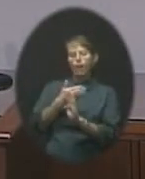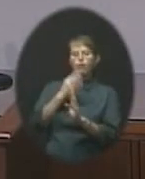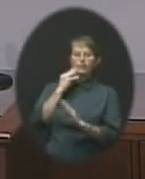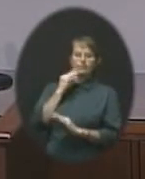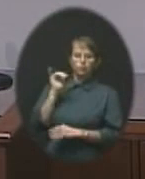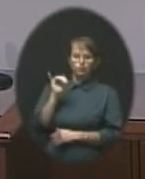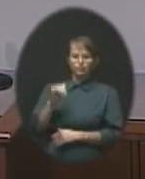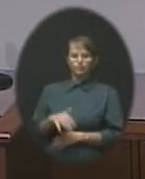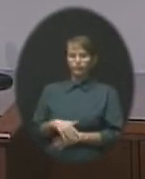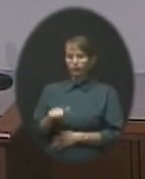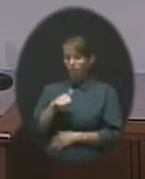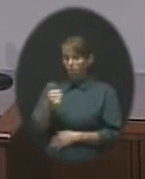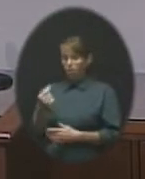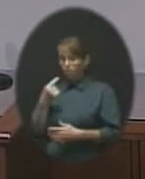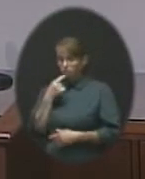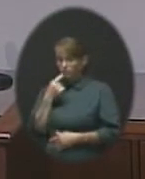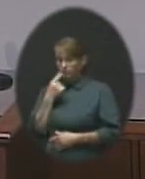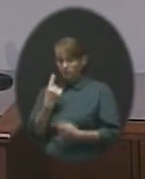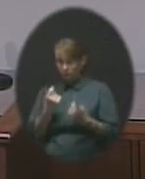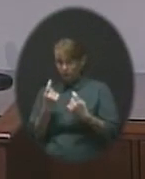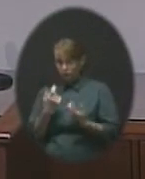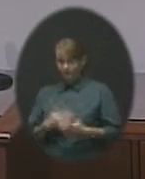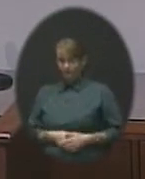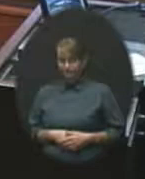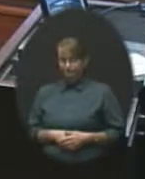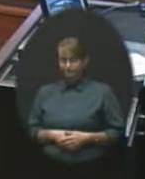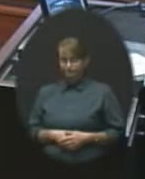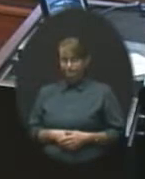Other comments or questions?